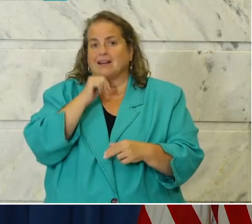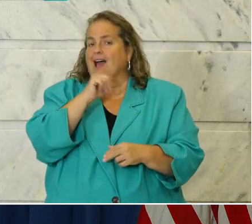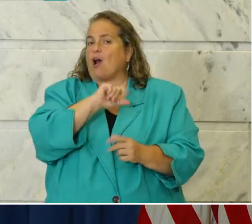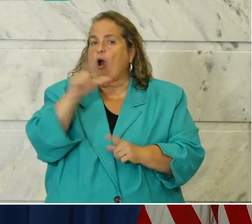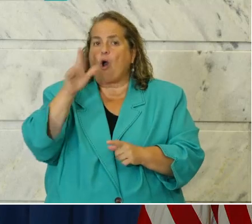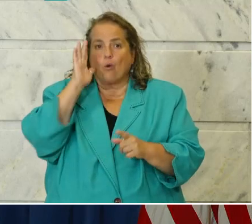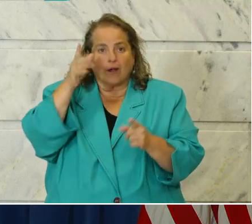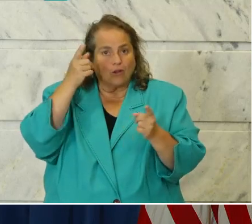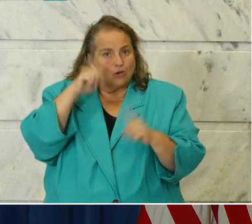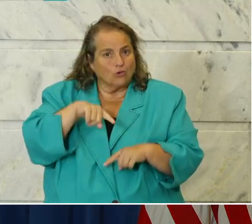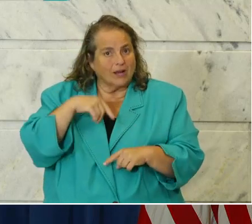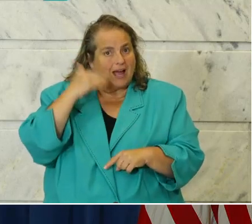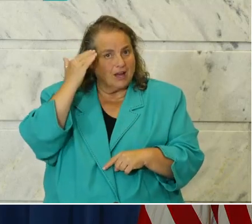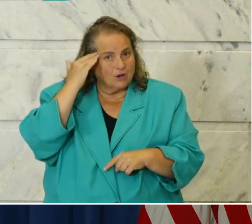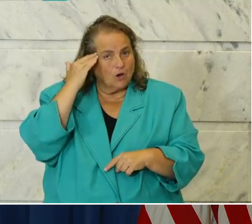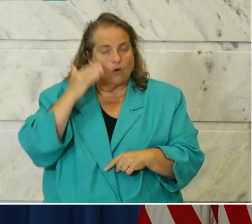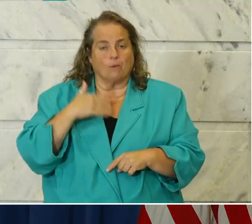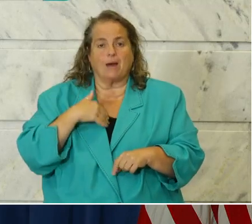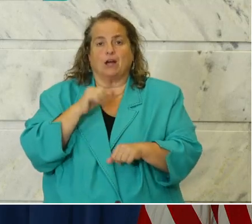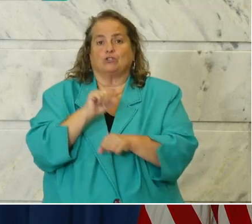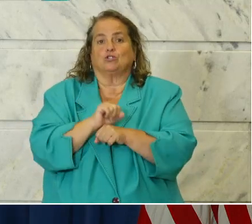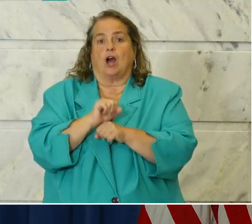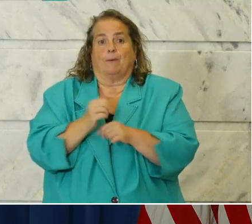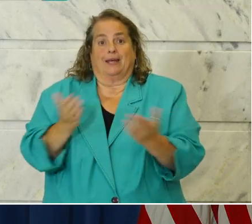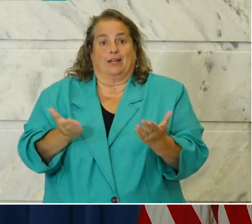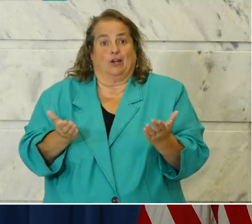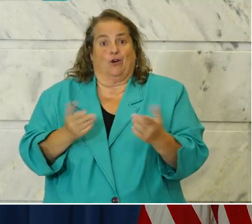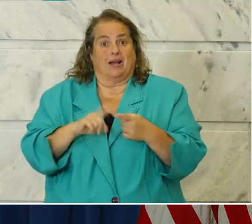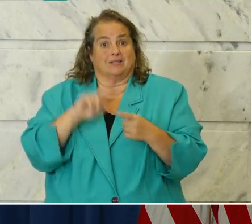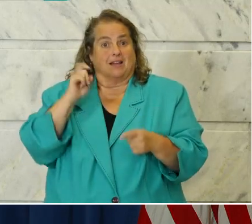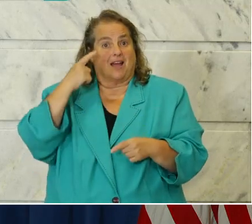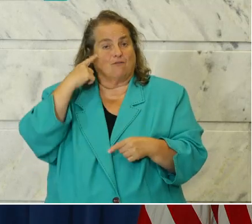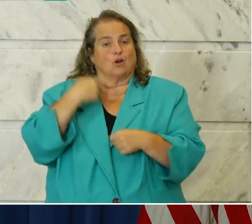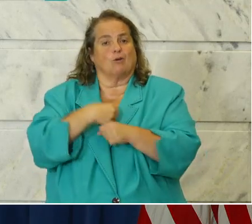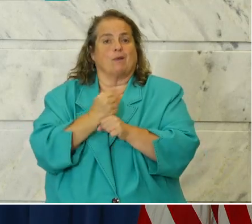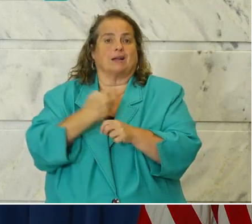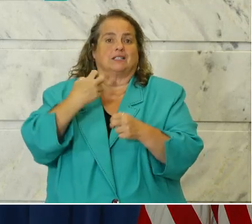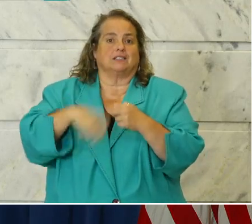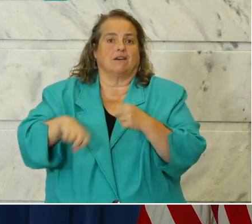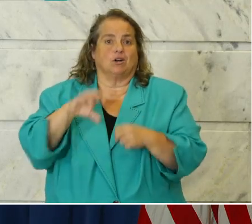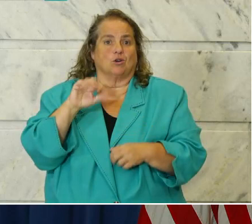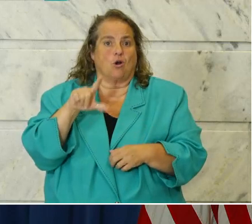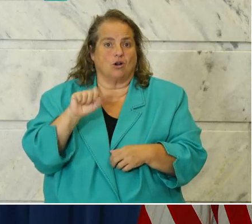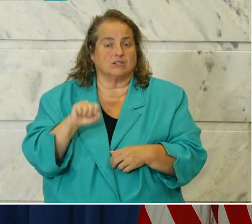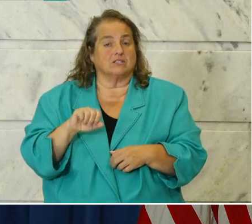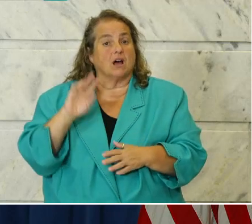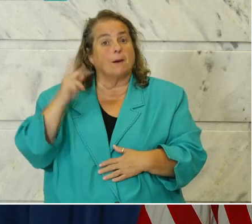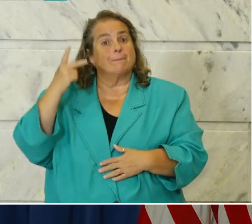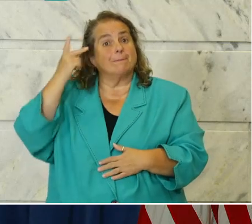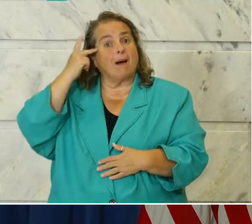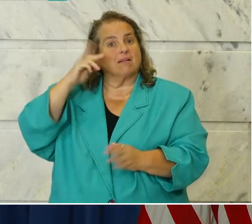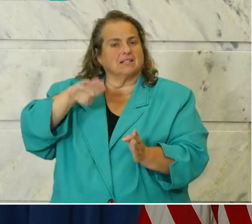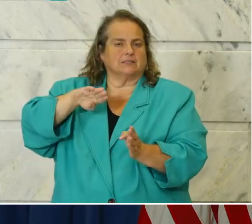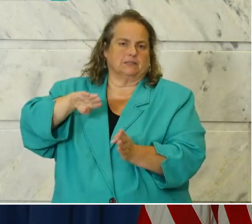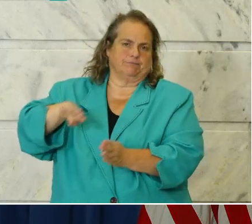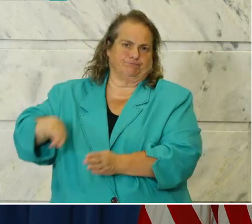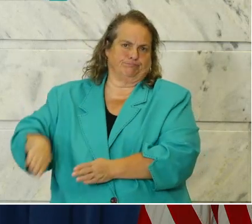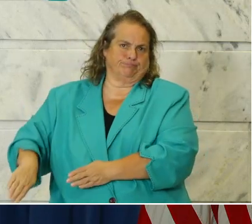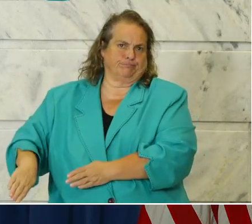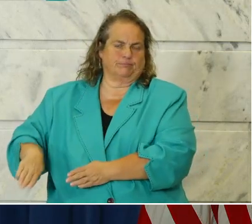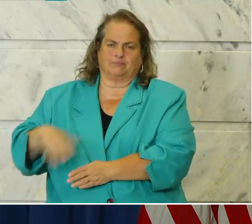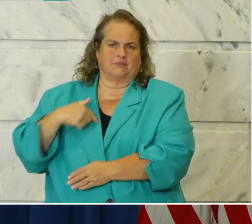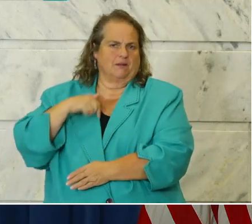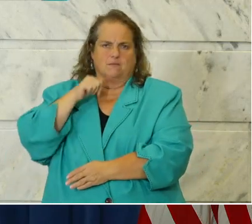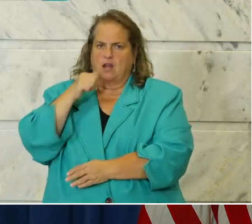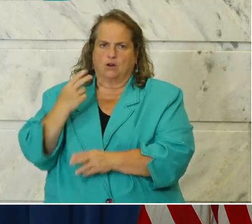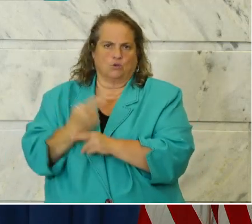but my job here is to make the tough calls, is to move any type of politics out of it and just try to make the right call,